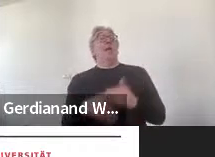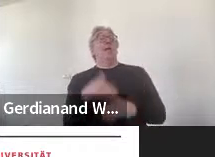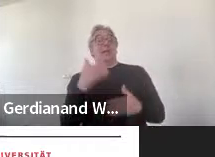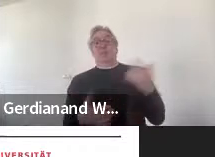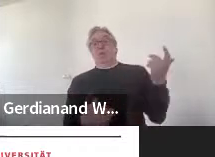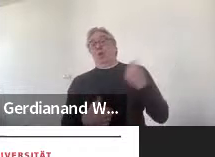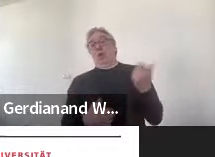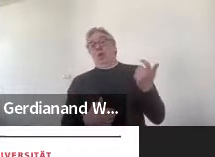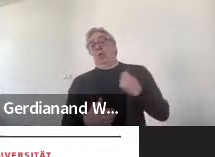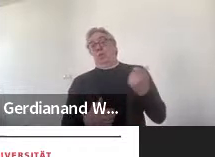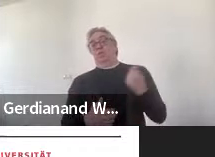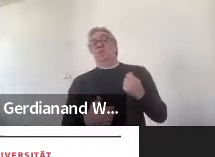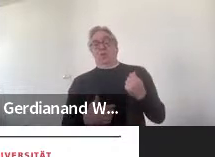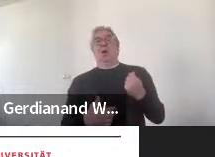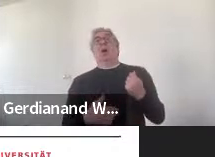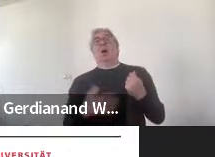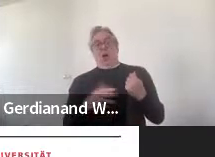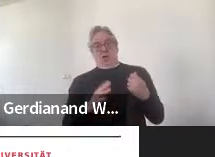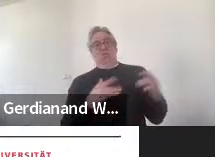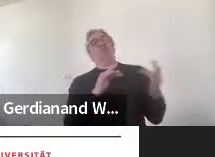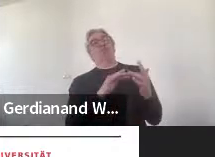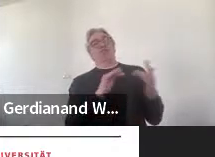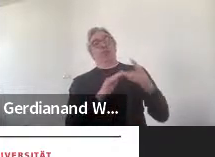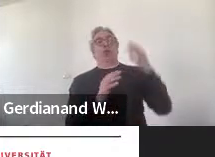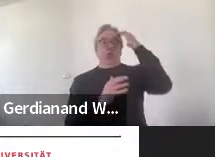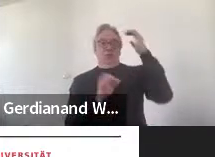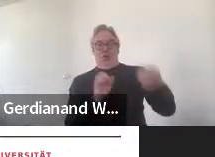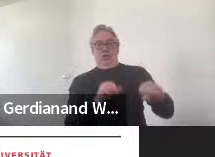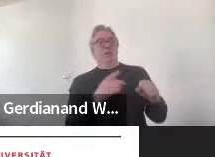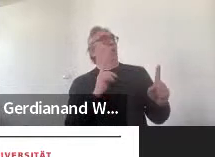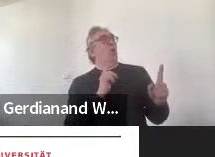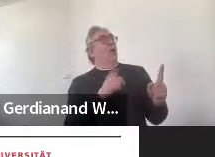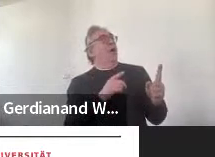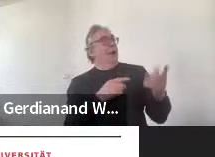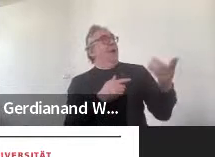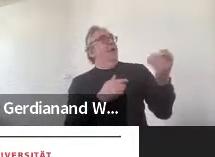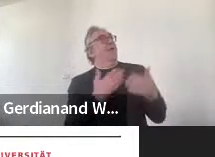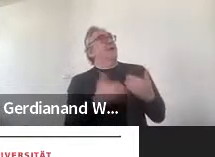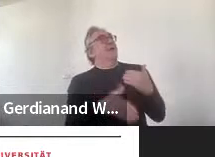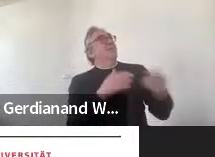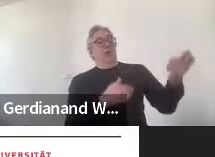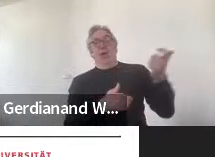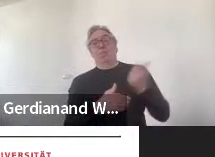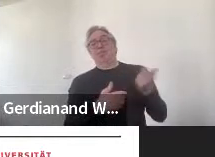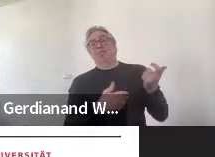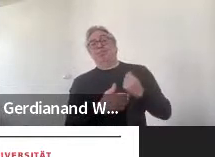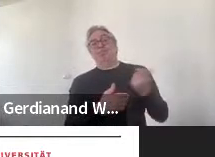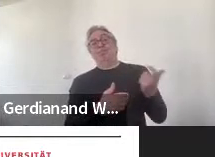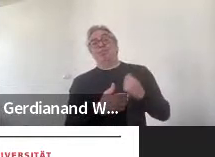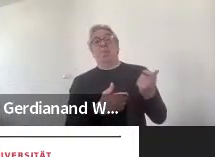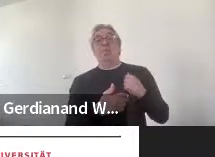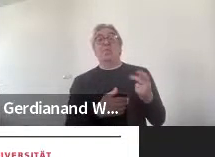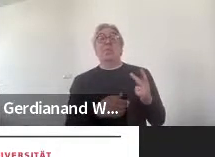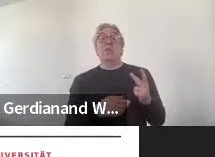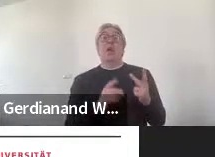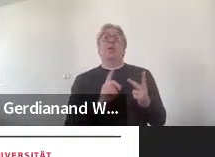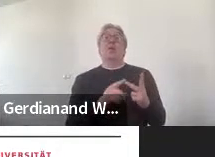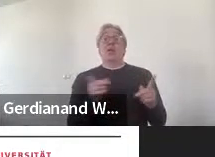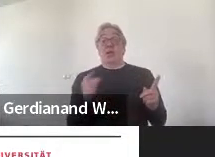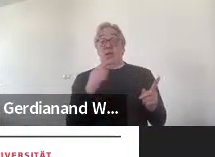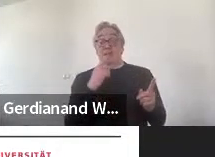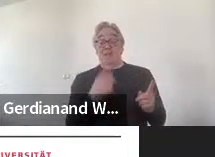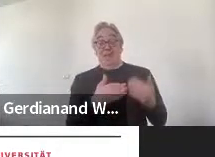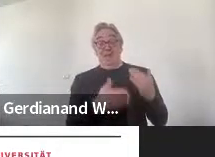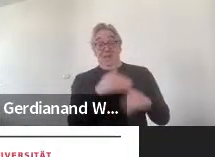is actually the main point where they get in touch actually with governmental institutions. but they also spelled out that the